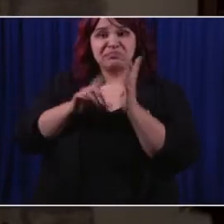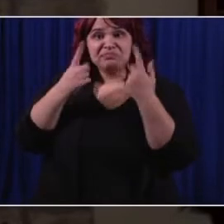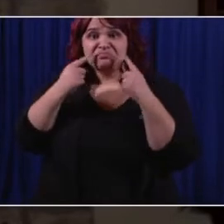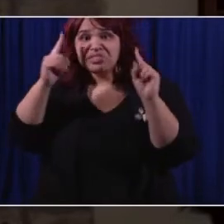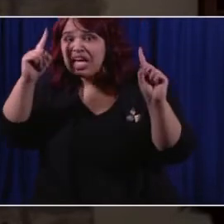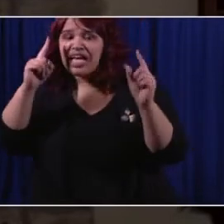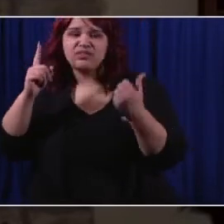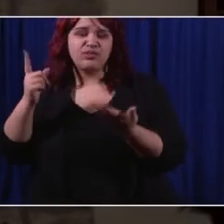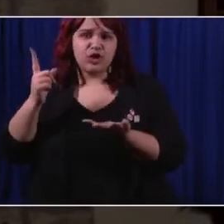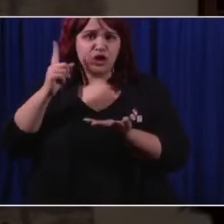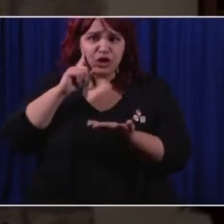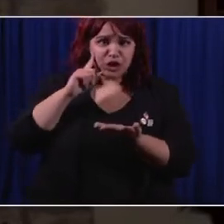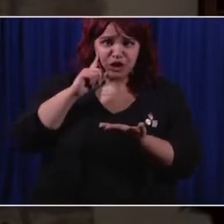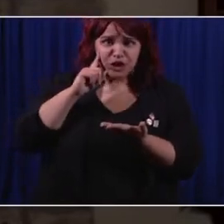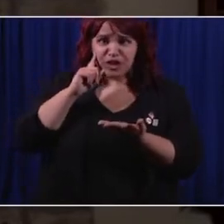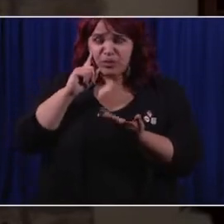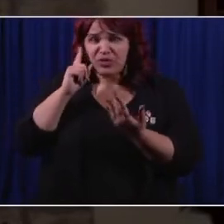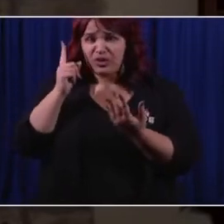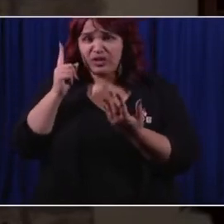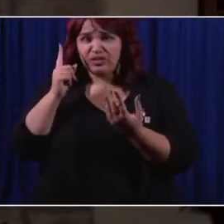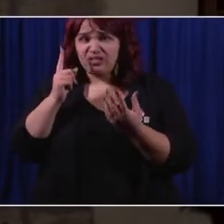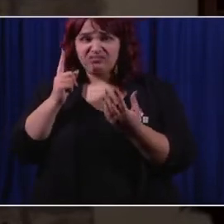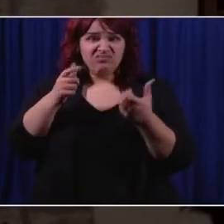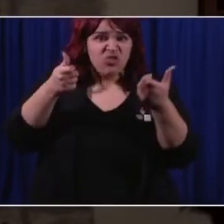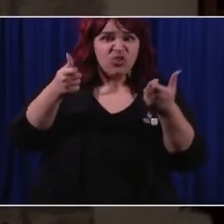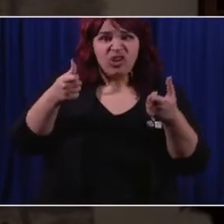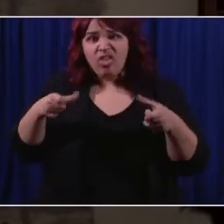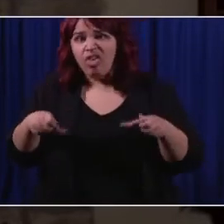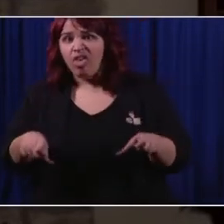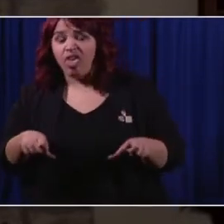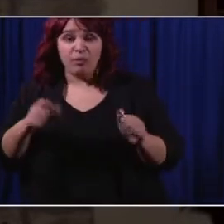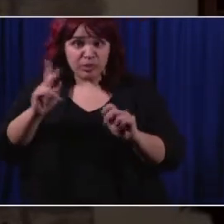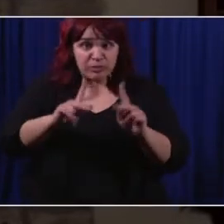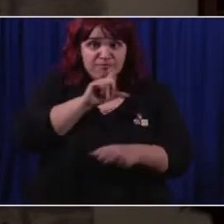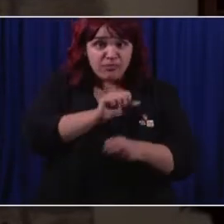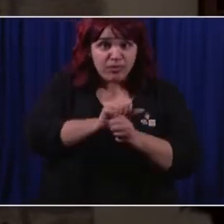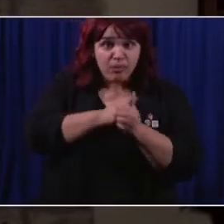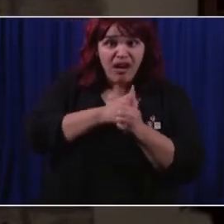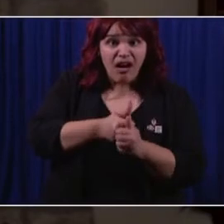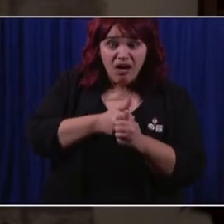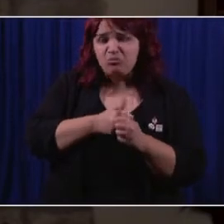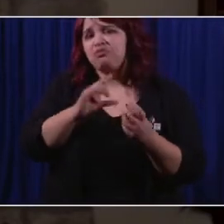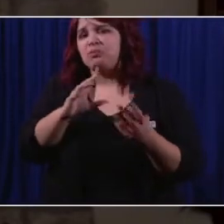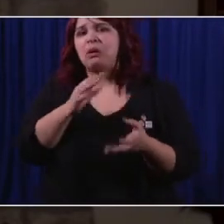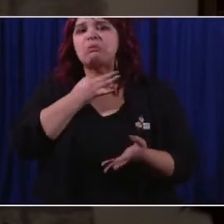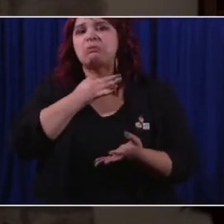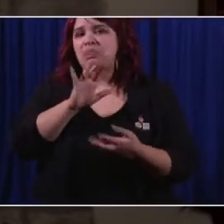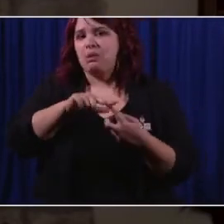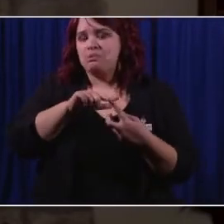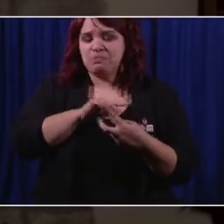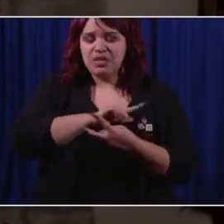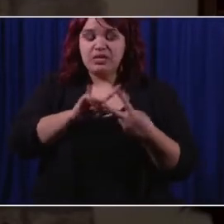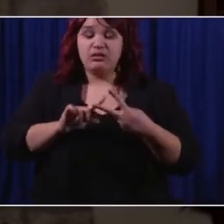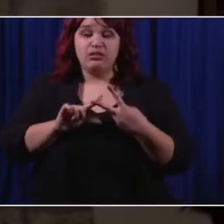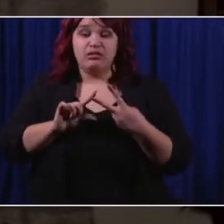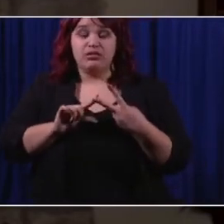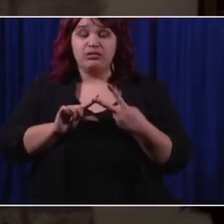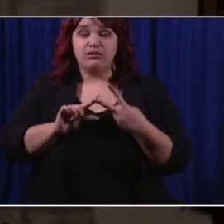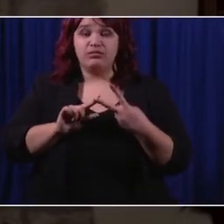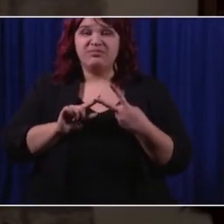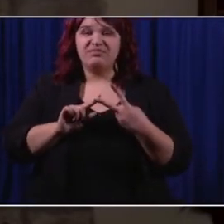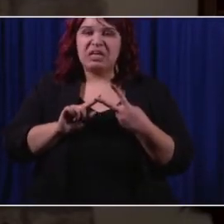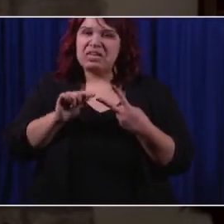or heard anything about how that's going, you know, compliance and everything? And secondly, not an important